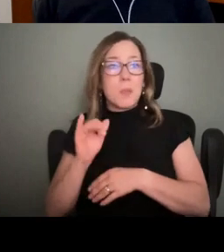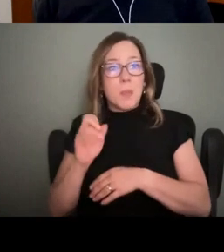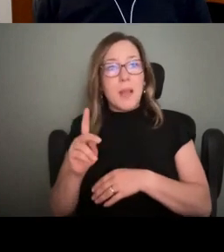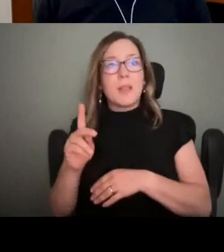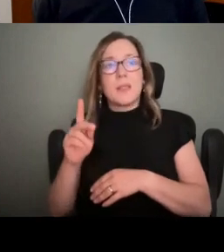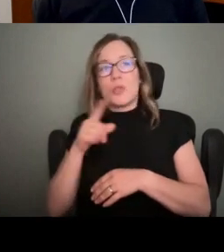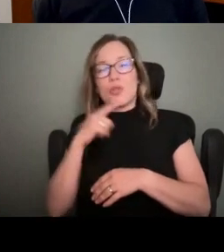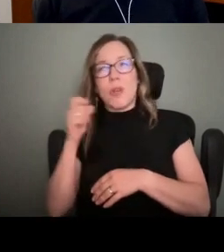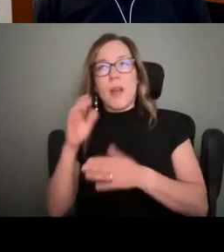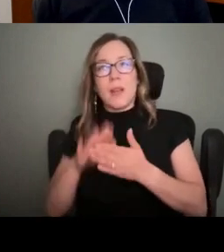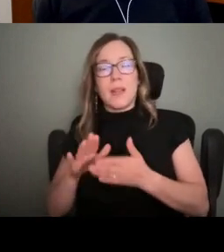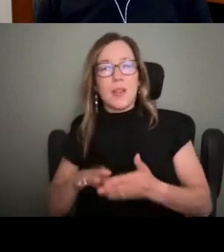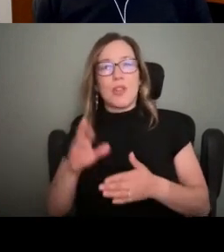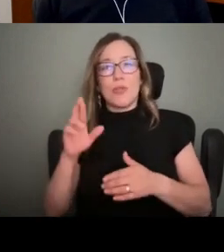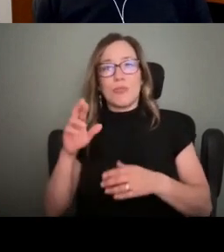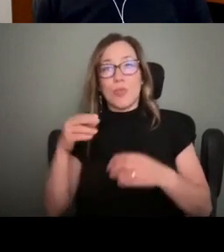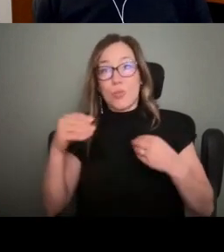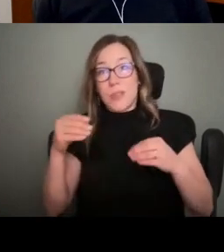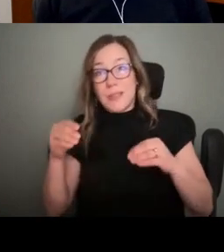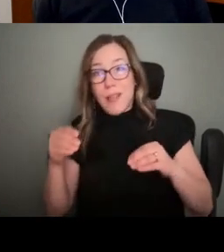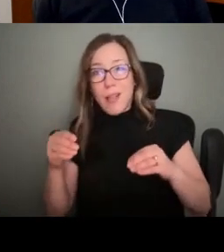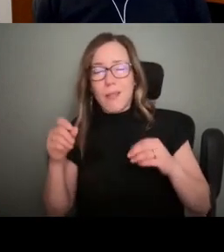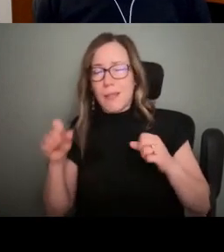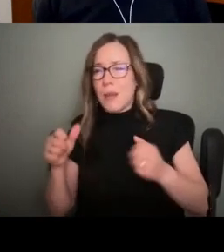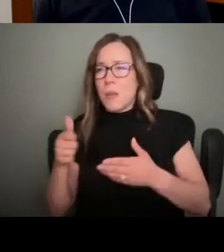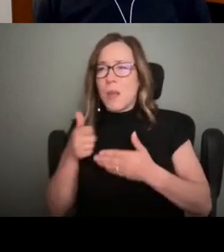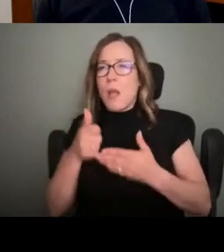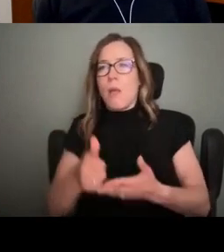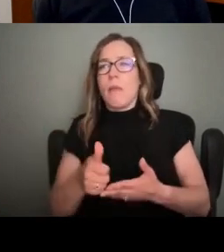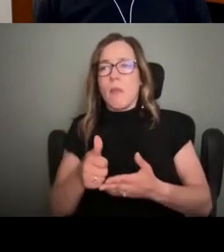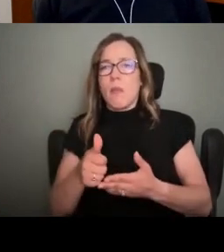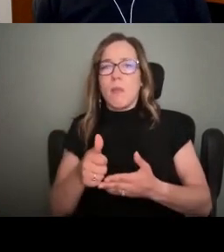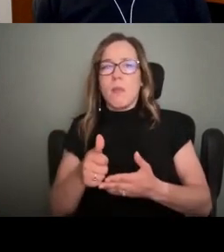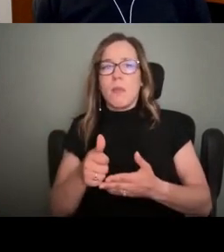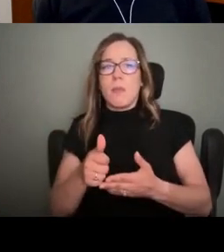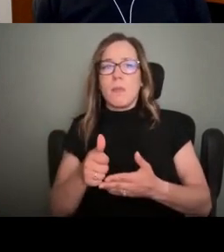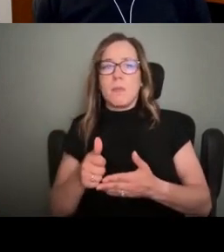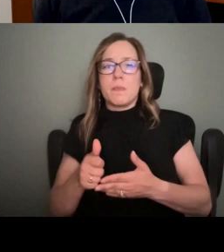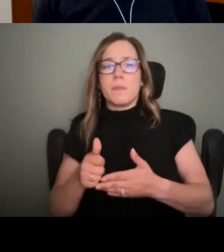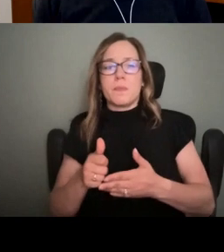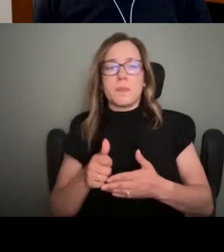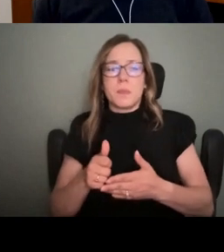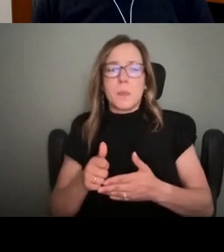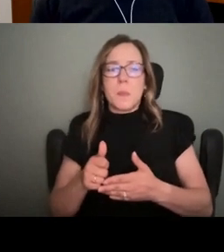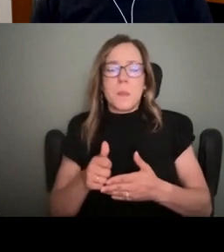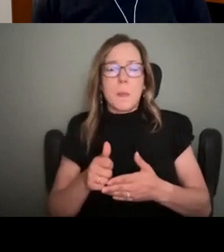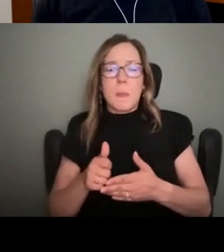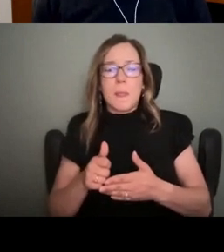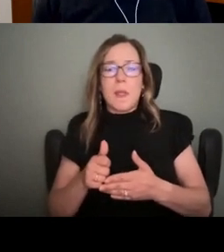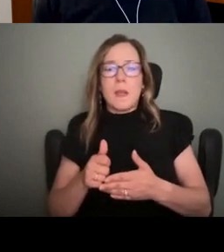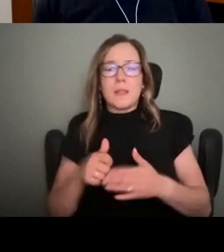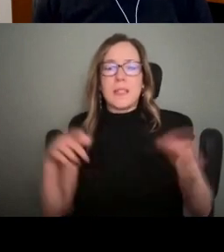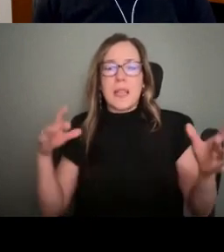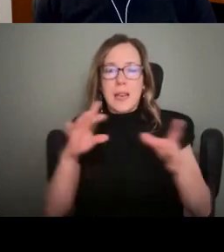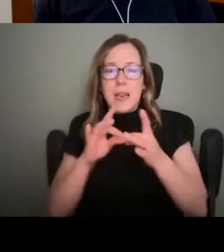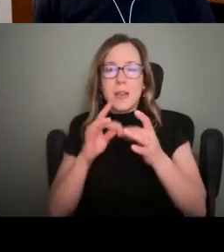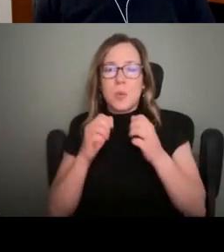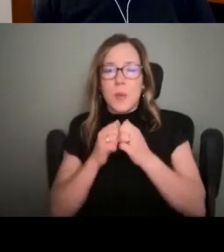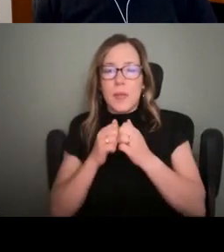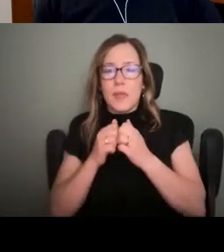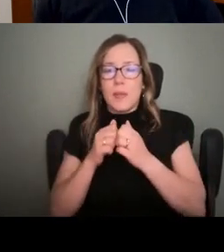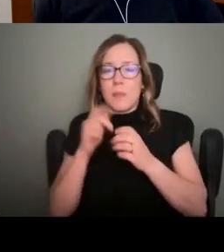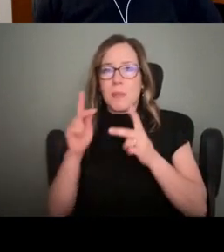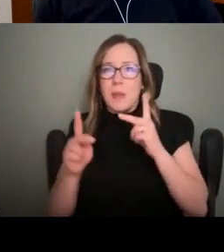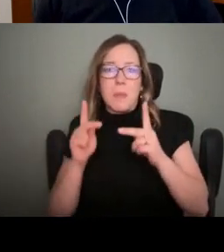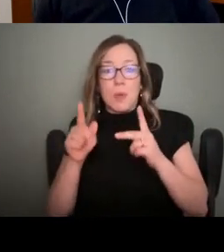restaurants, retail places that again can be helpful to get people to connect to people that you may not be used